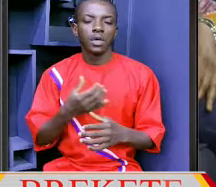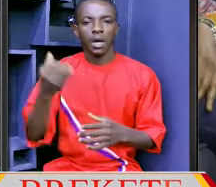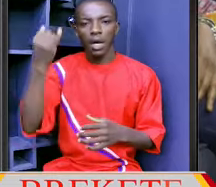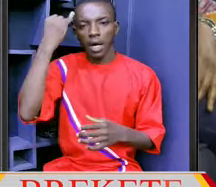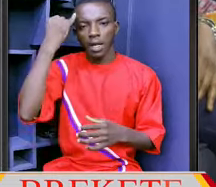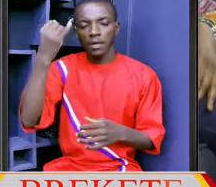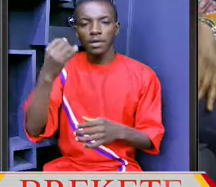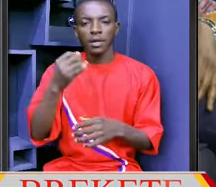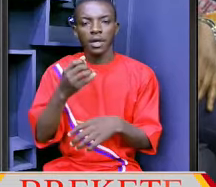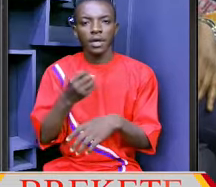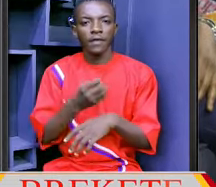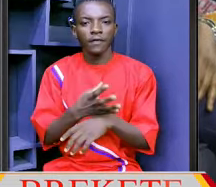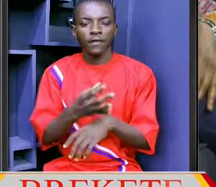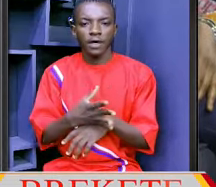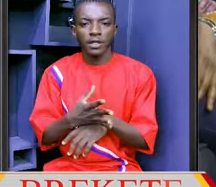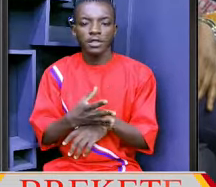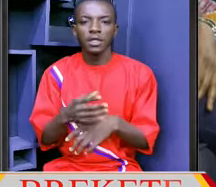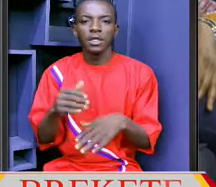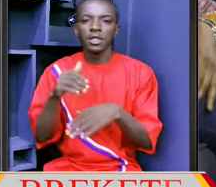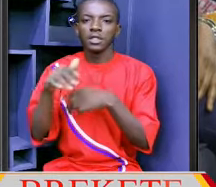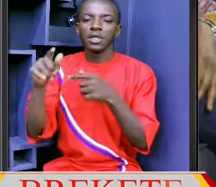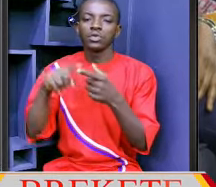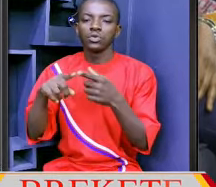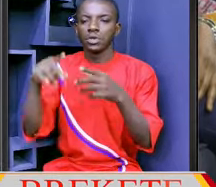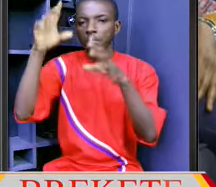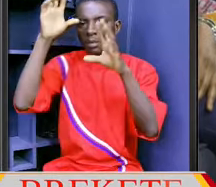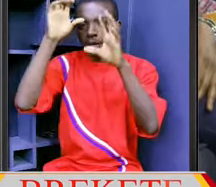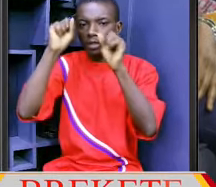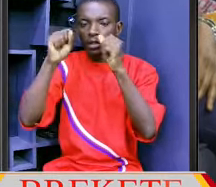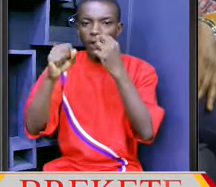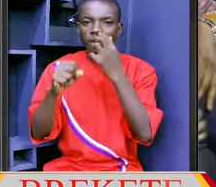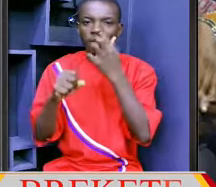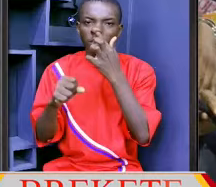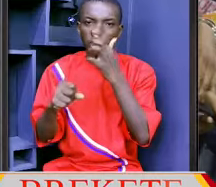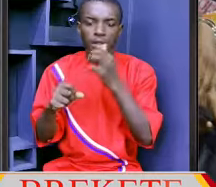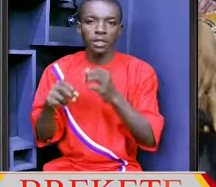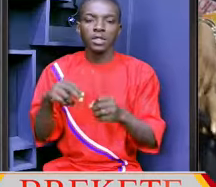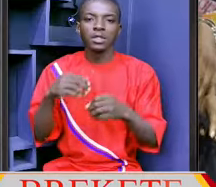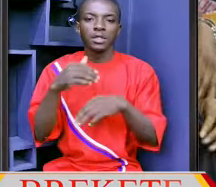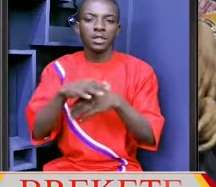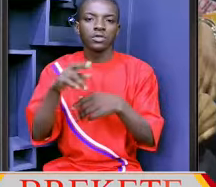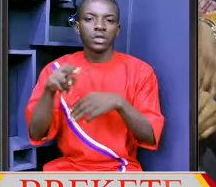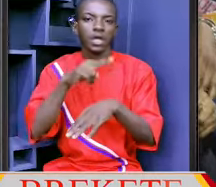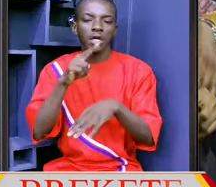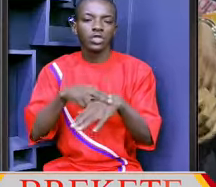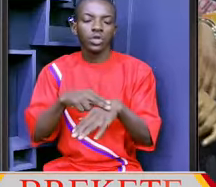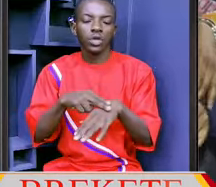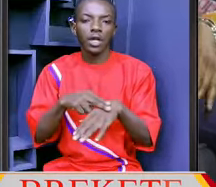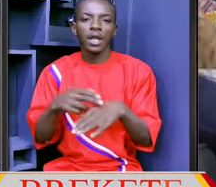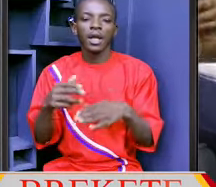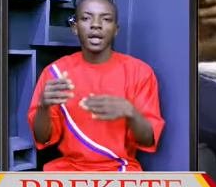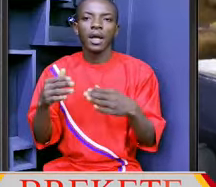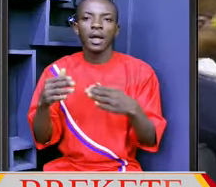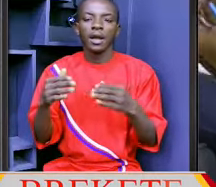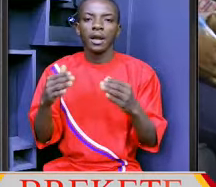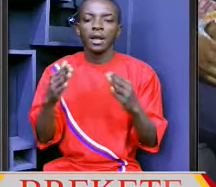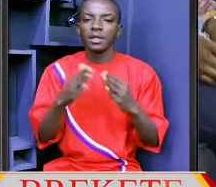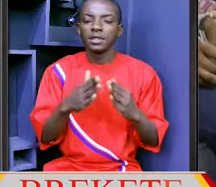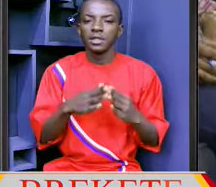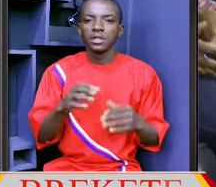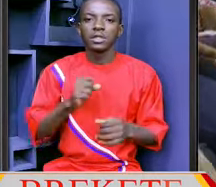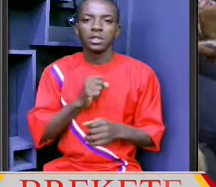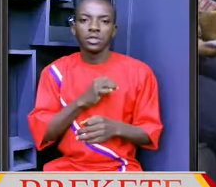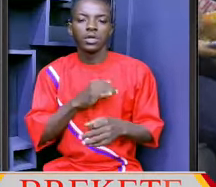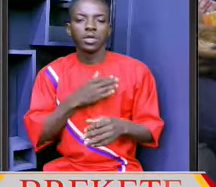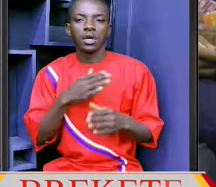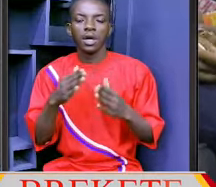and advice and send to the president, send to the National Assembly, both the Senate and the House of